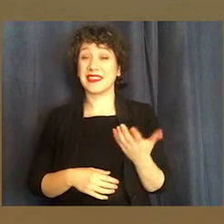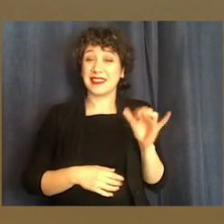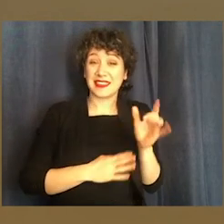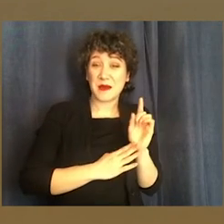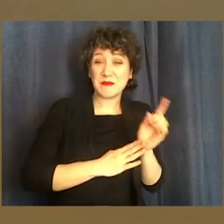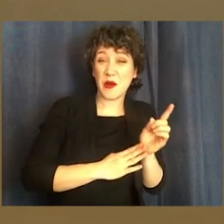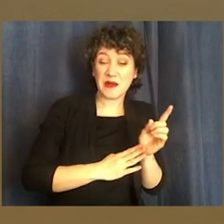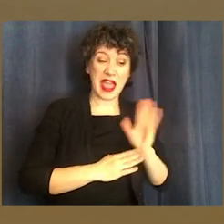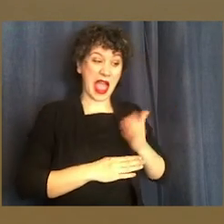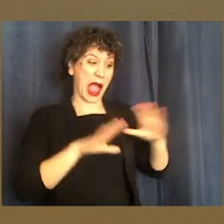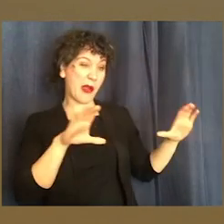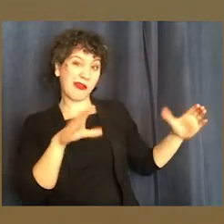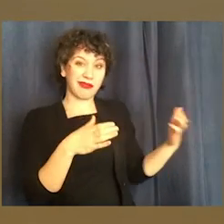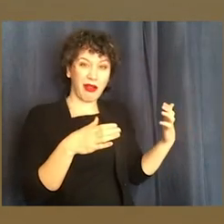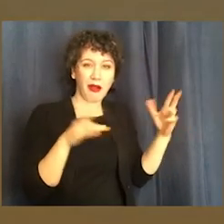the